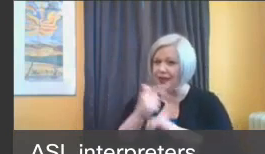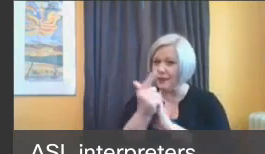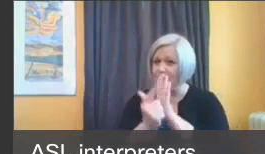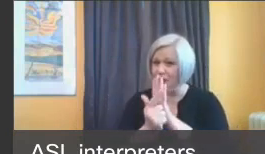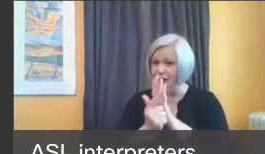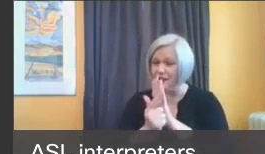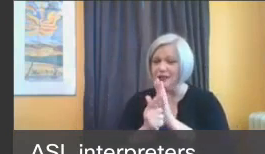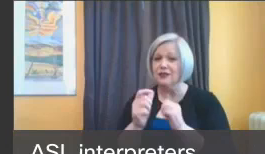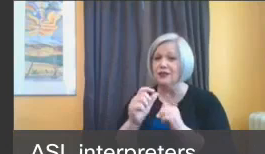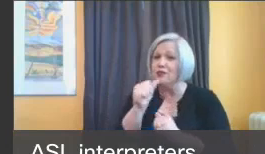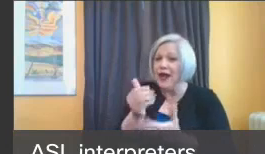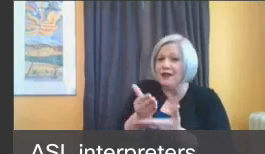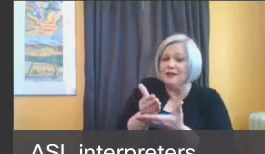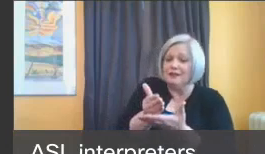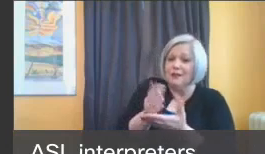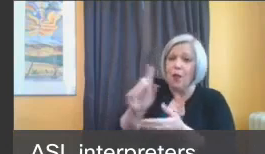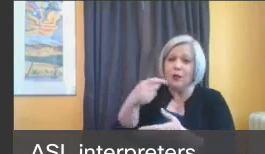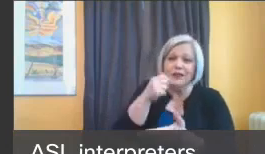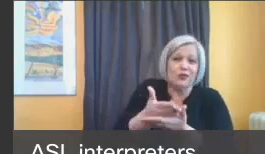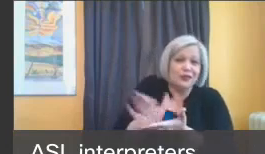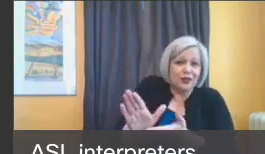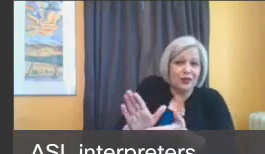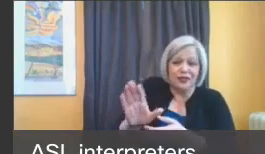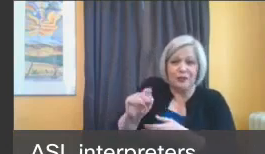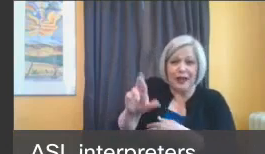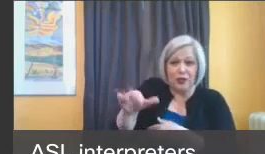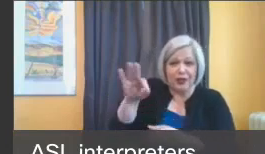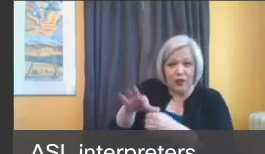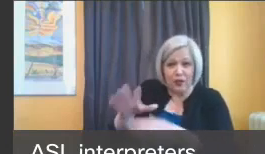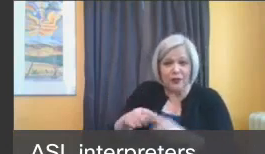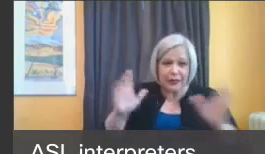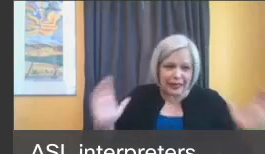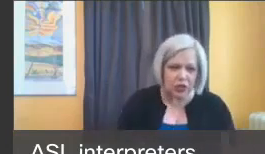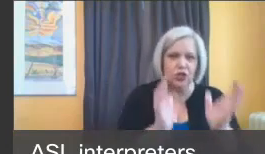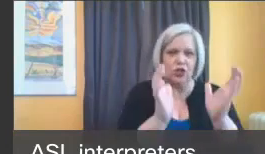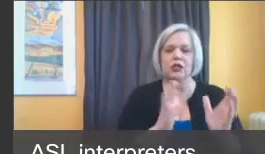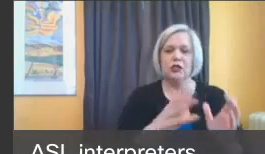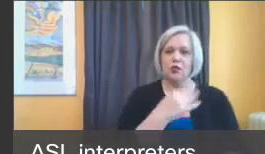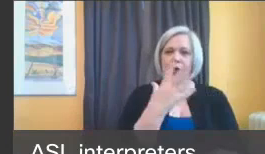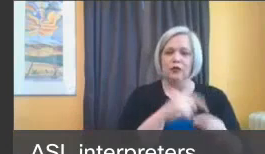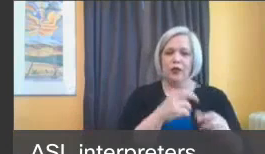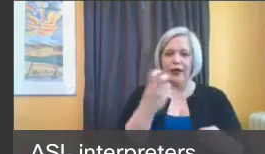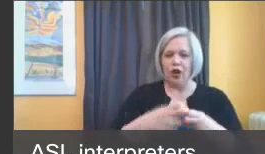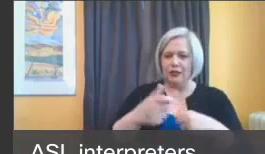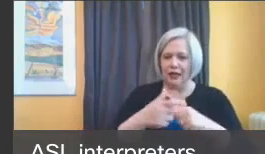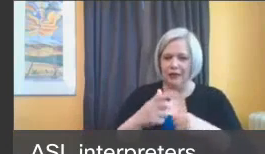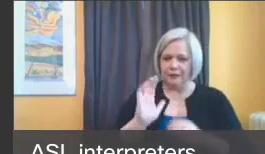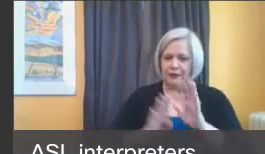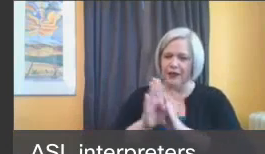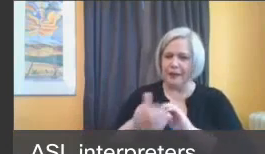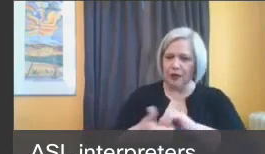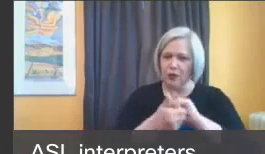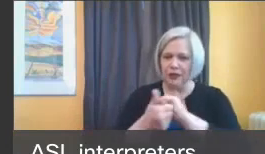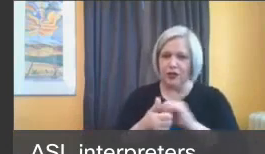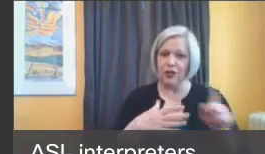disenfranchise minority voters, but also to create a cohesive white majority that will have difficulty forming coalitions with minority voters. White